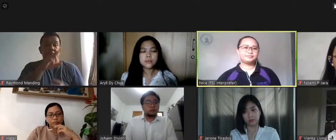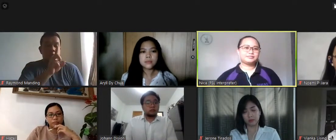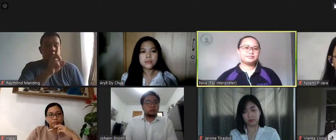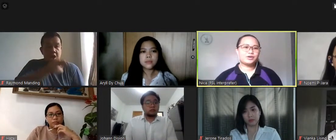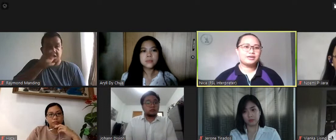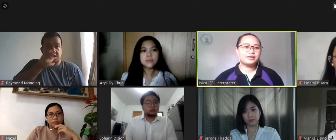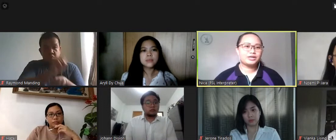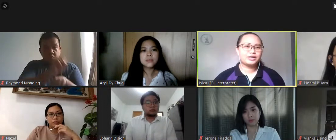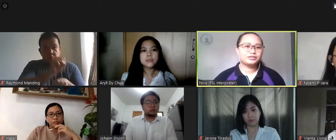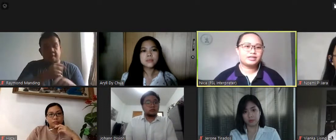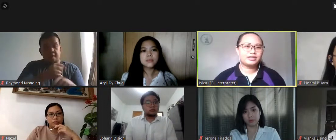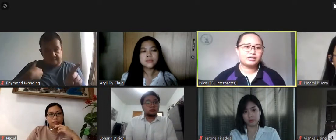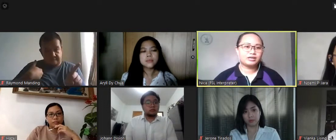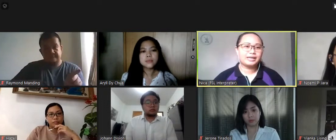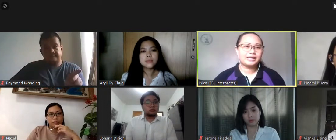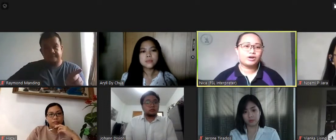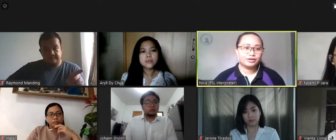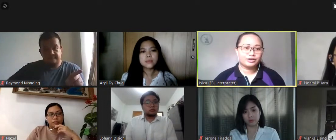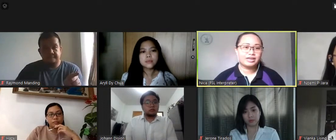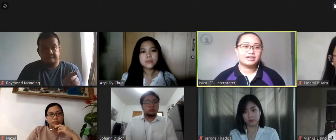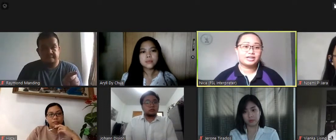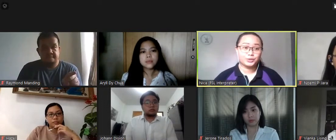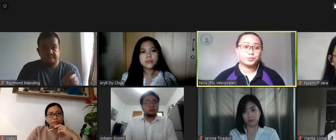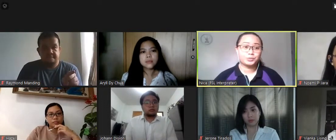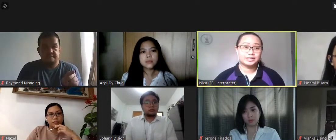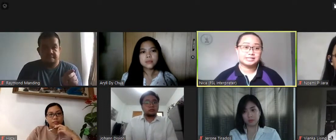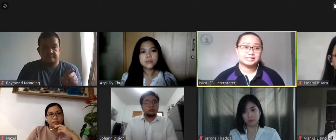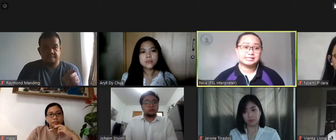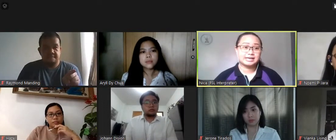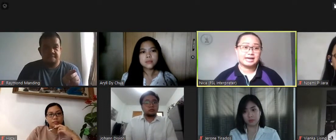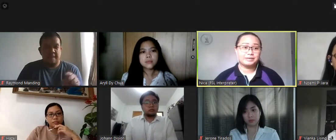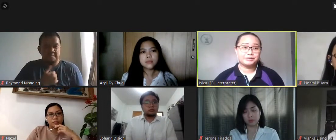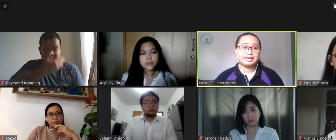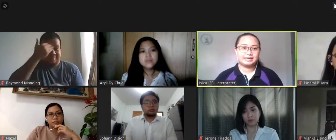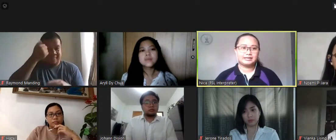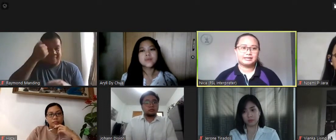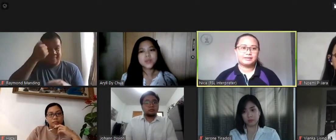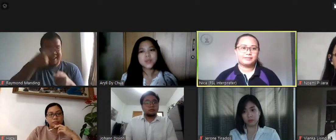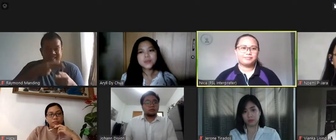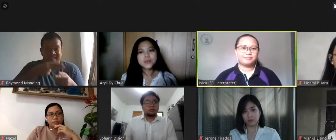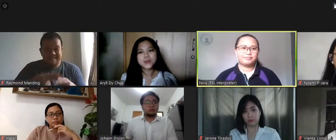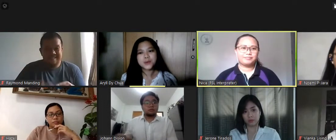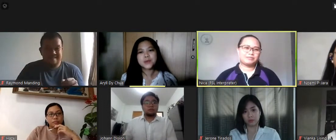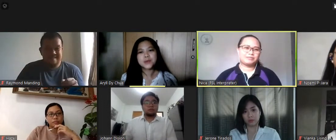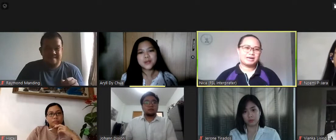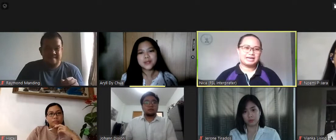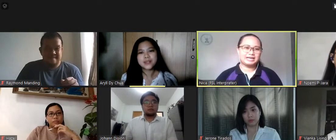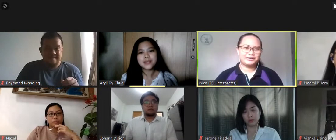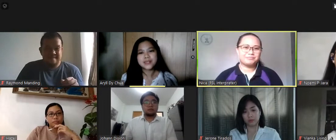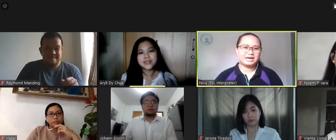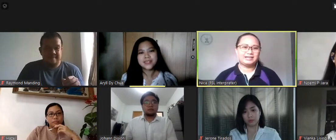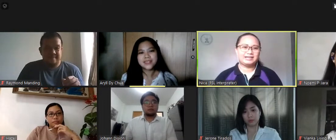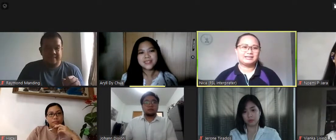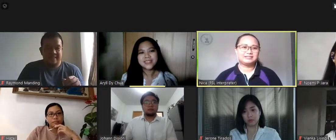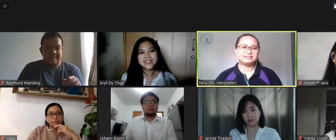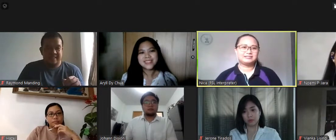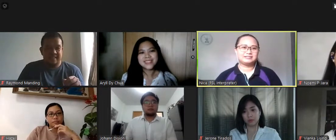So I think merong hard of hearing na nagwo-work sa isang animal clinic. So hindi ko lang maalala yung